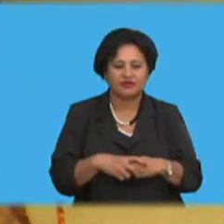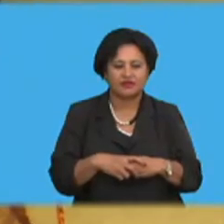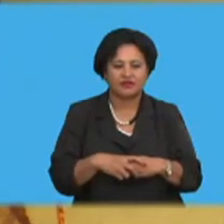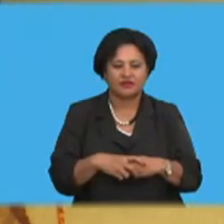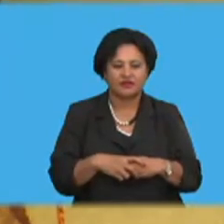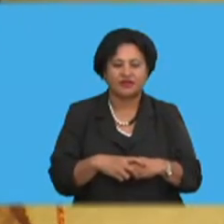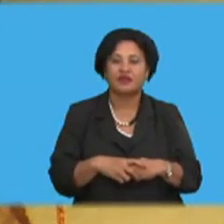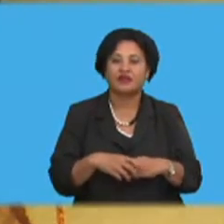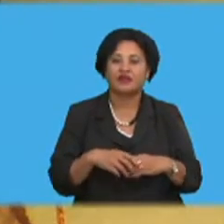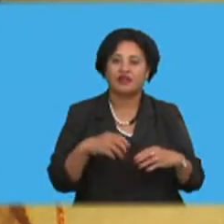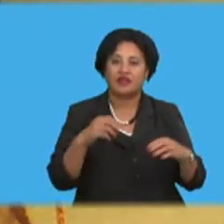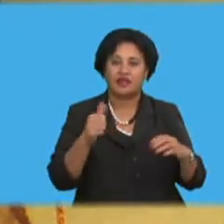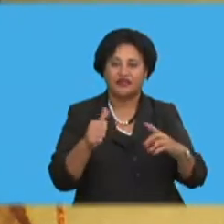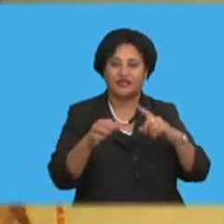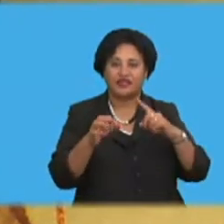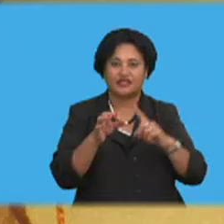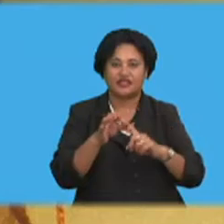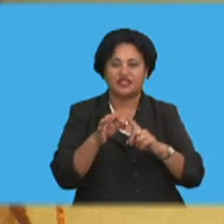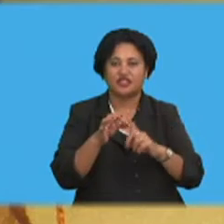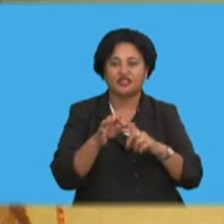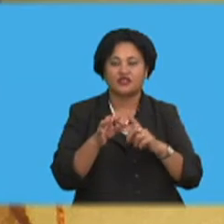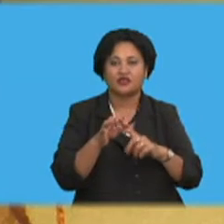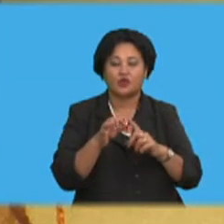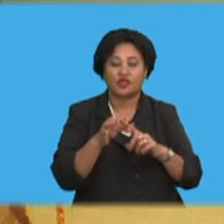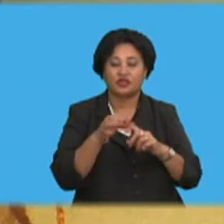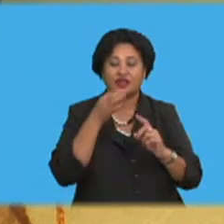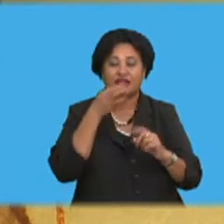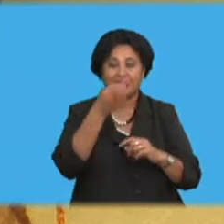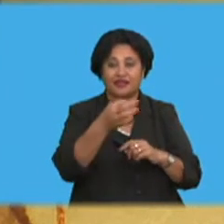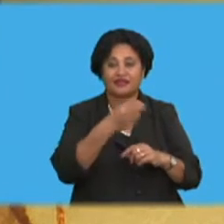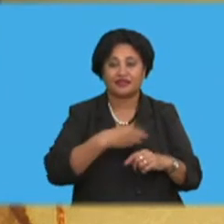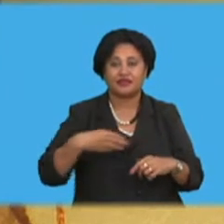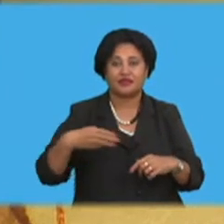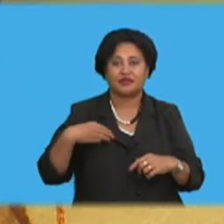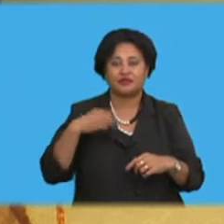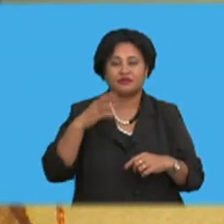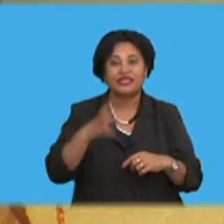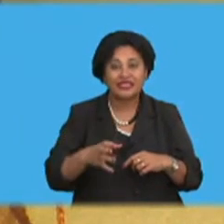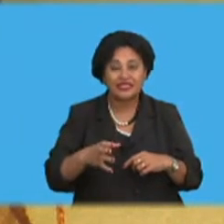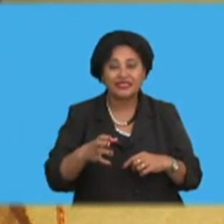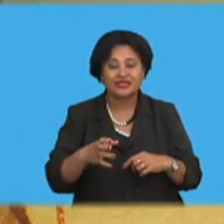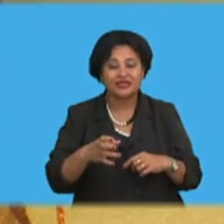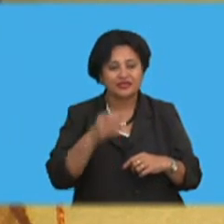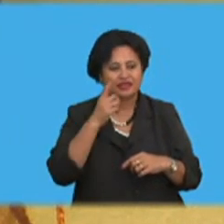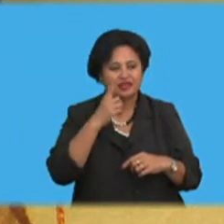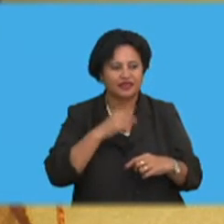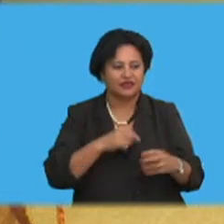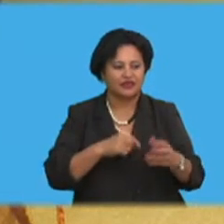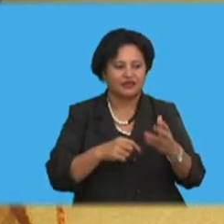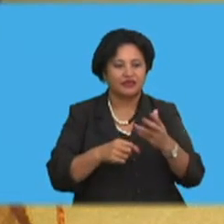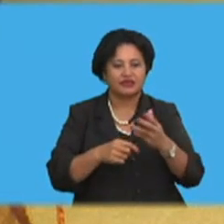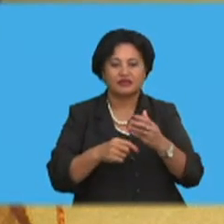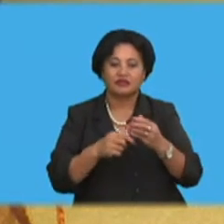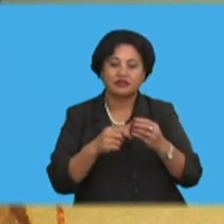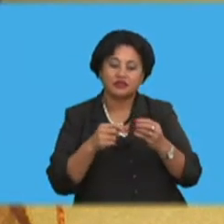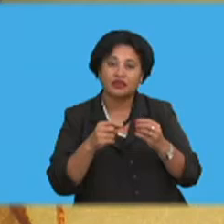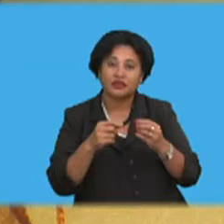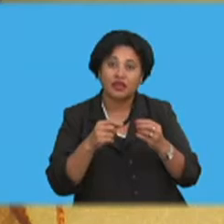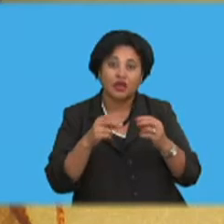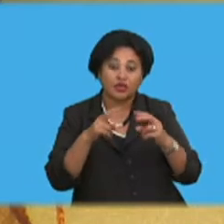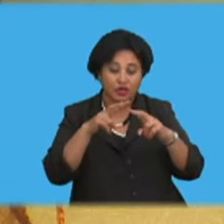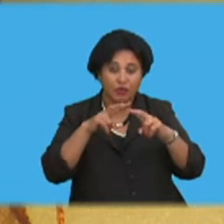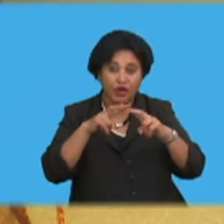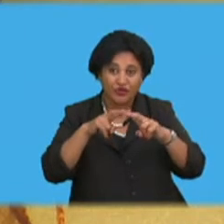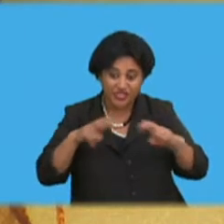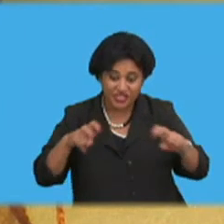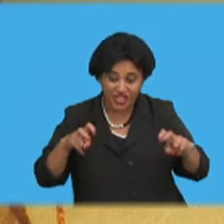Quick question to the Minister, Madam Speaker. Would the Minister inform the House, because when you talk about research, you actually talk about research, you